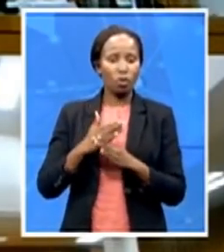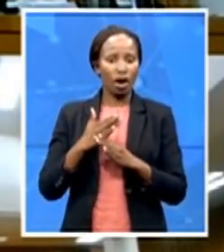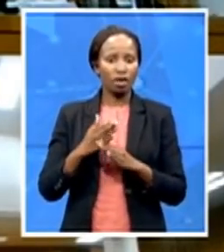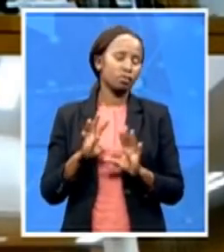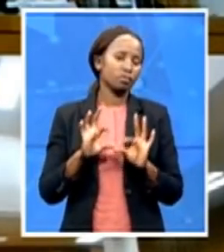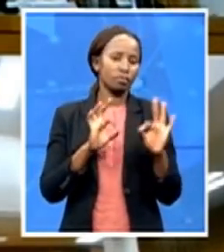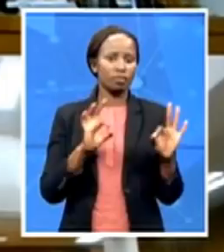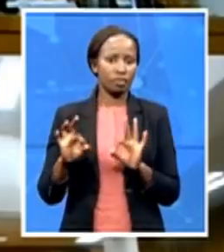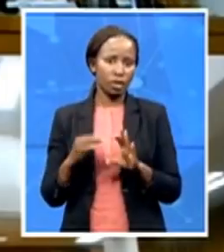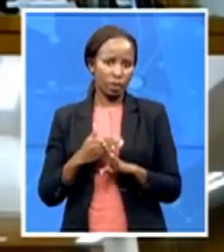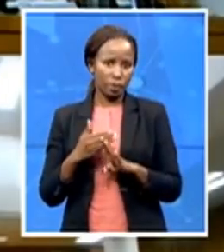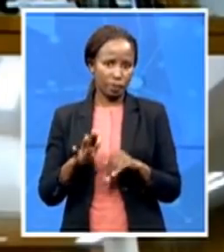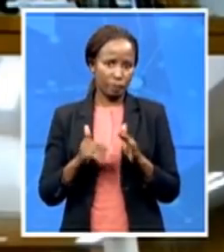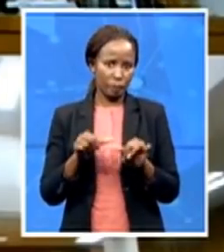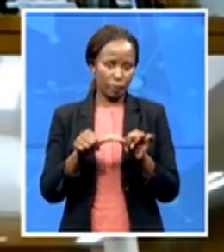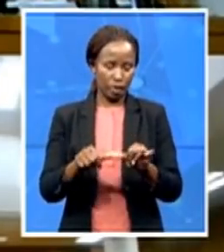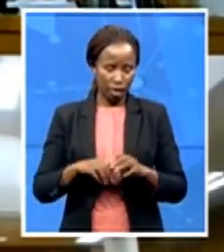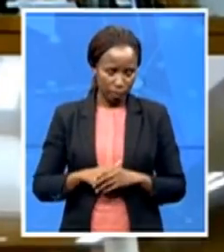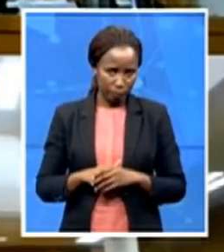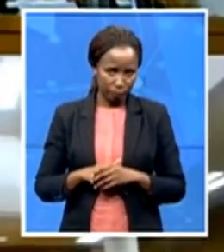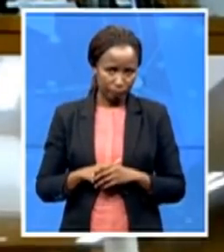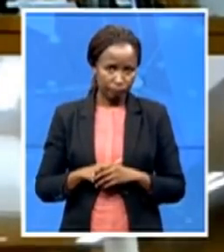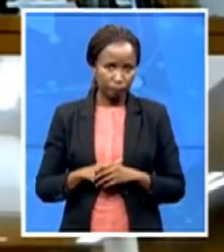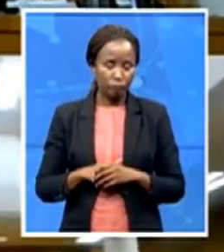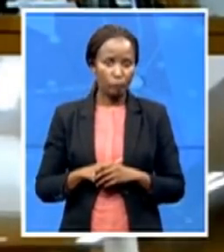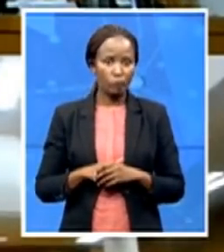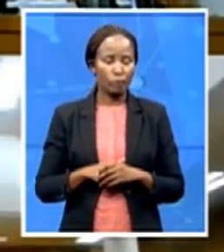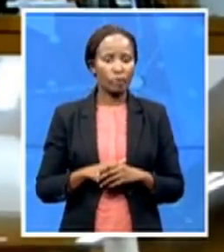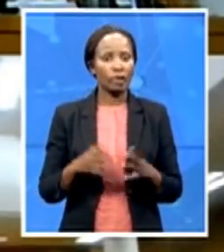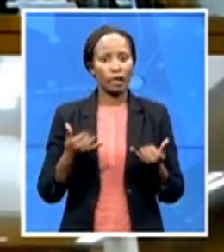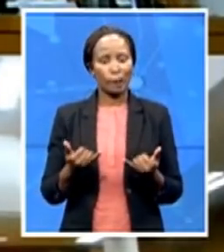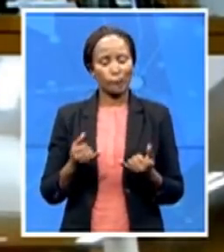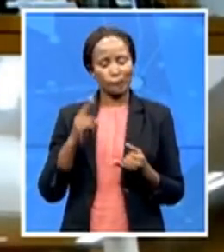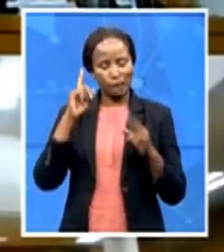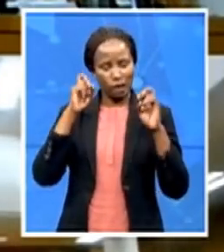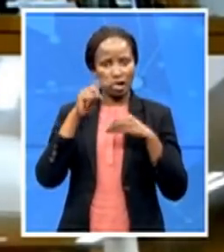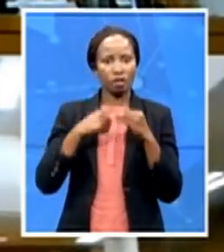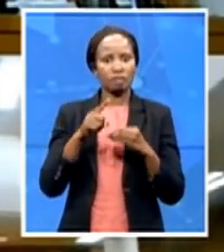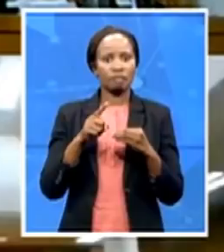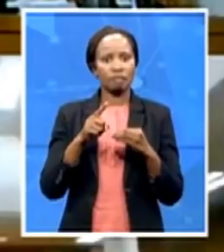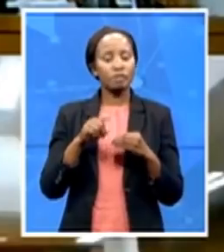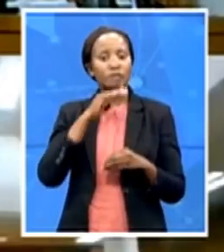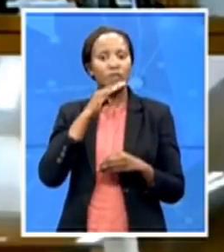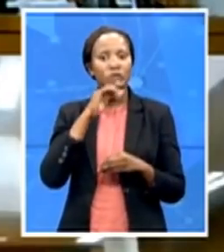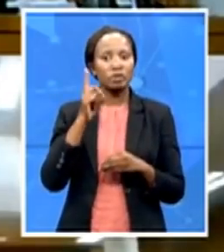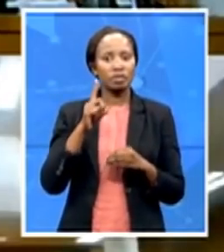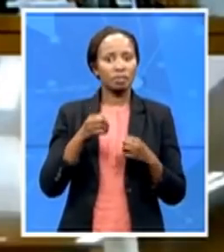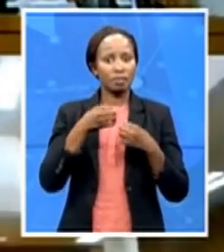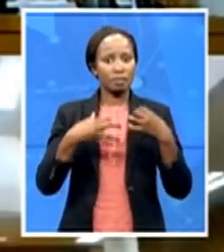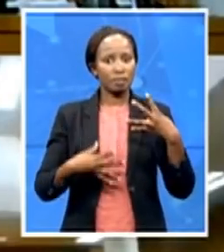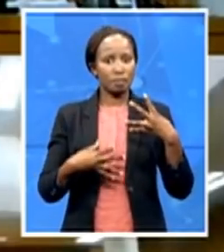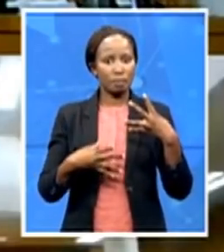efficiently. Now, the thing about a definition of that kind is that in relation to the matters that it covers,